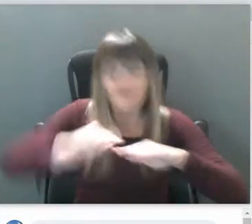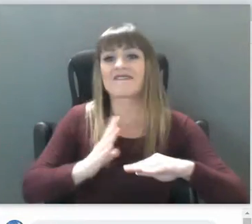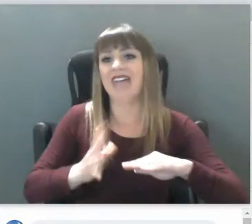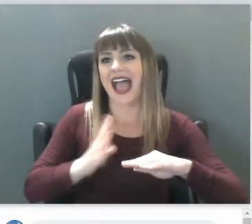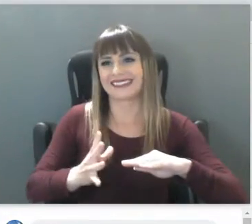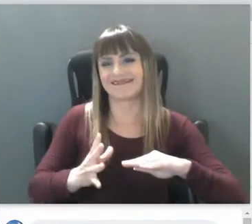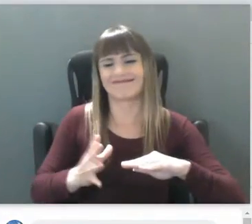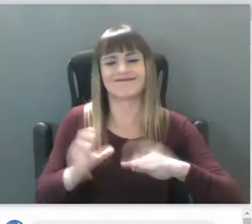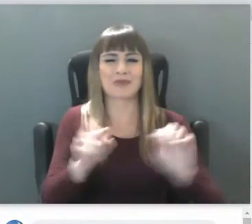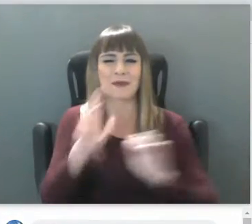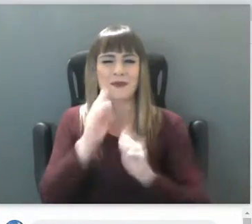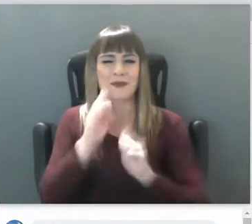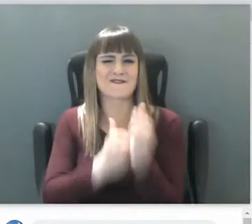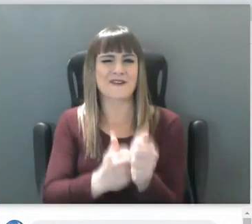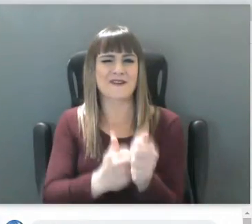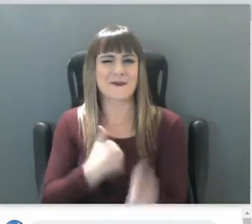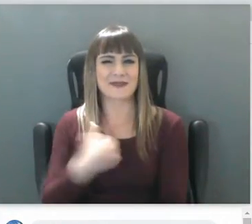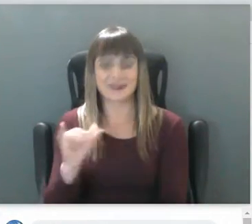Hi, guys.